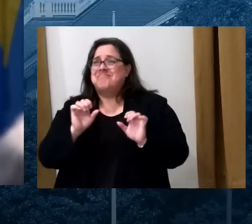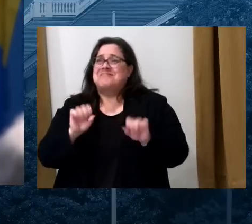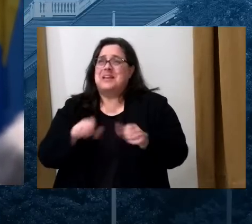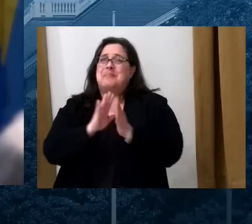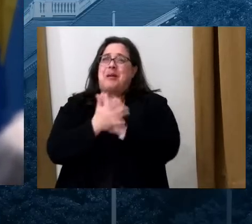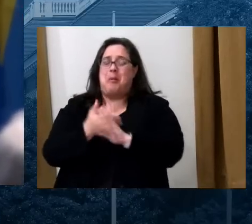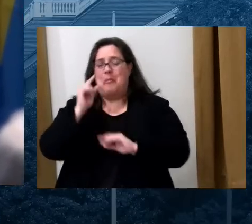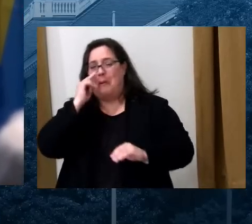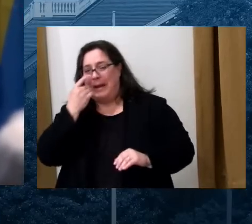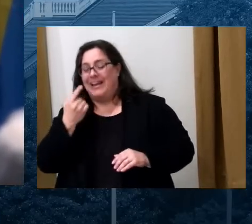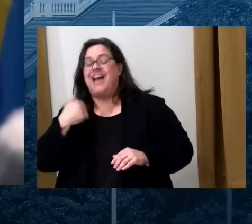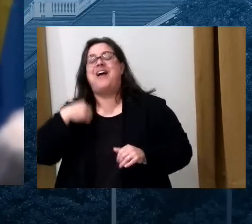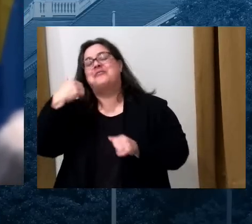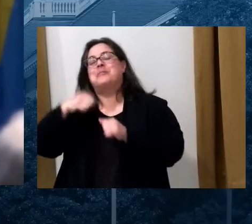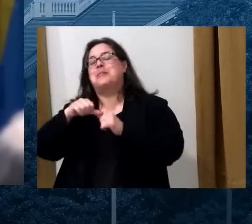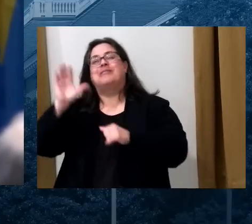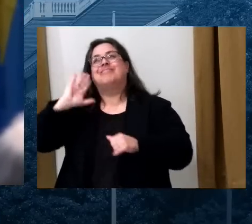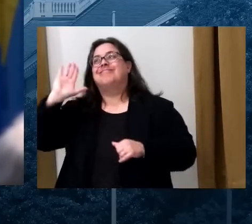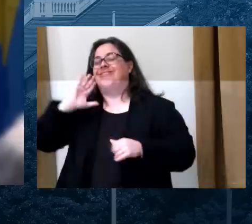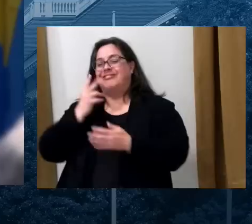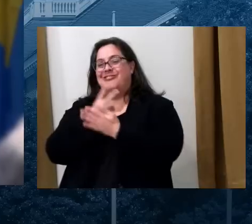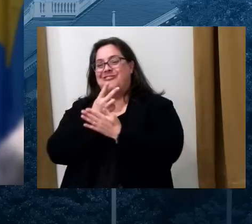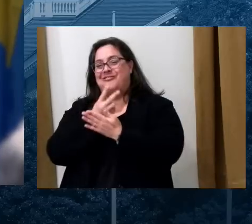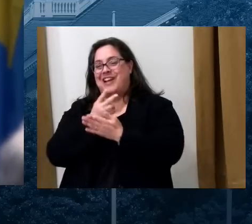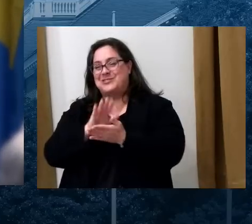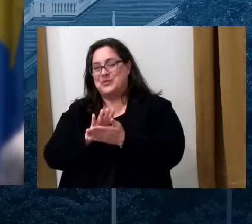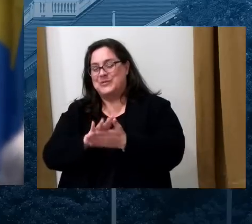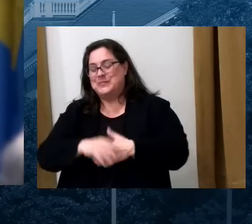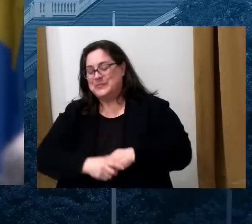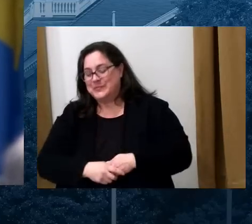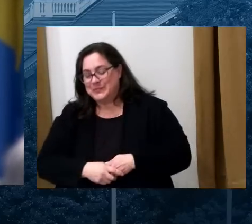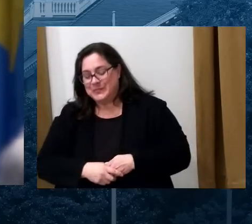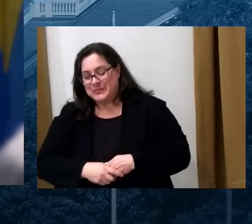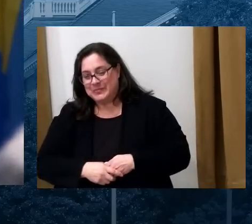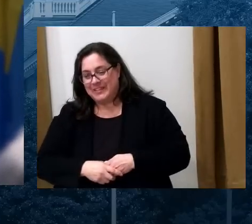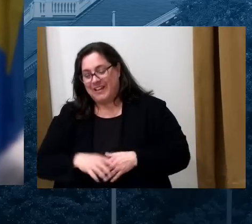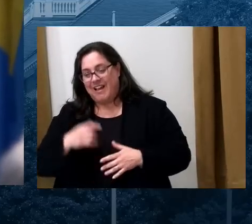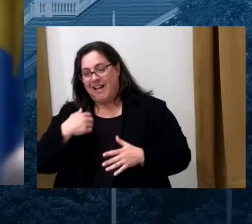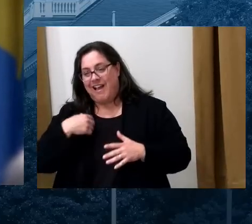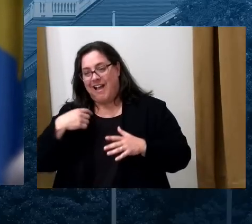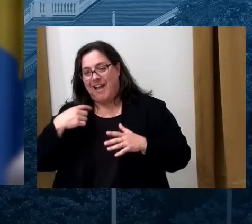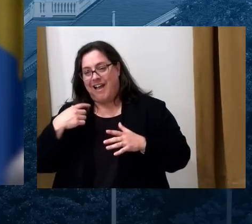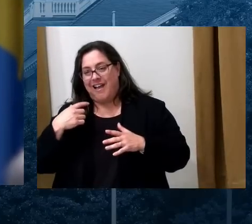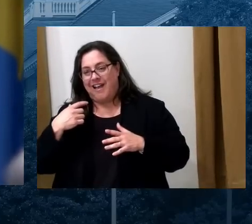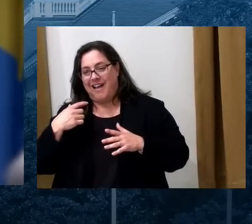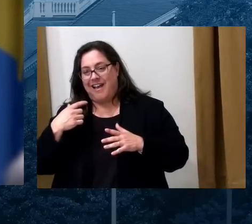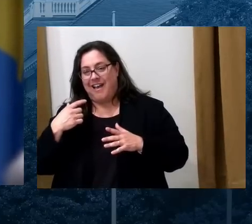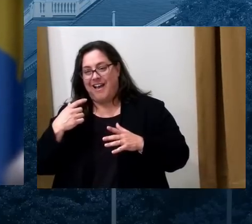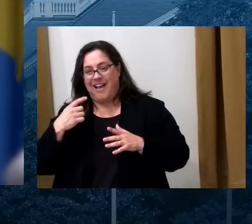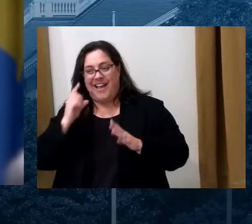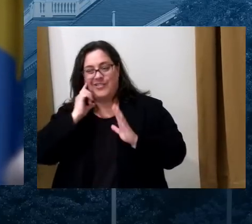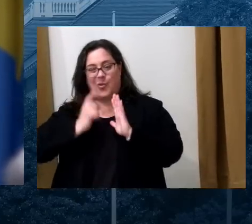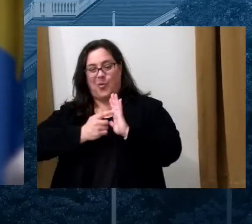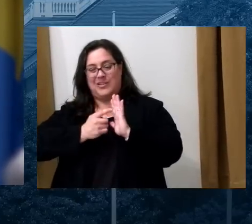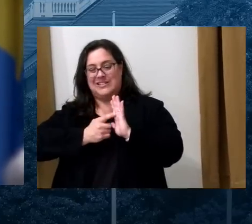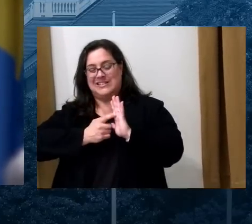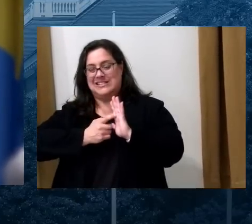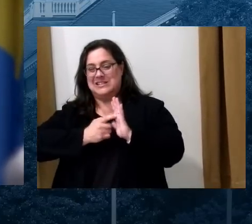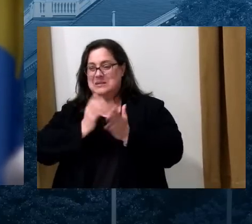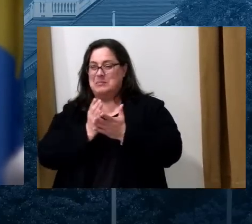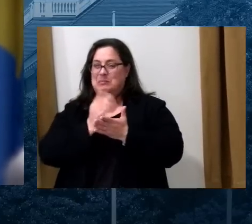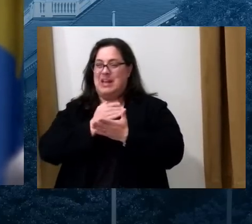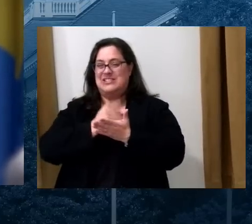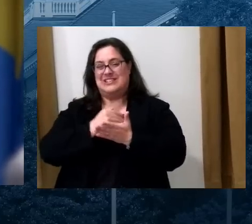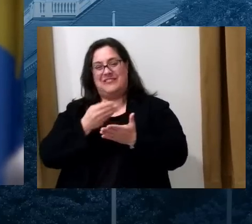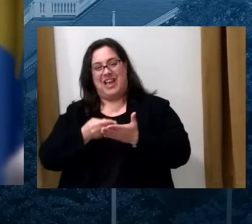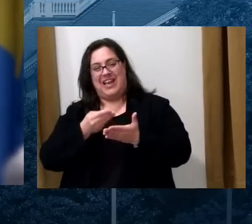I remember when I was in graduate school, I found the budgeting and finance classes to be just that, kind of